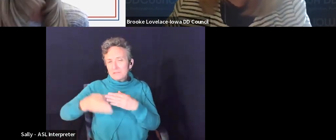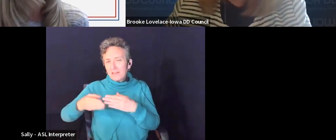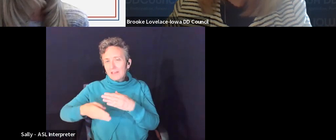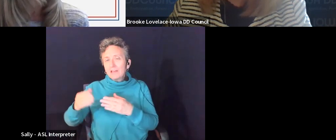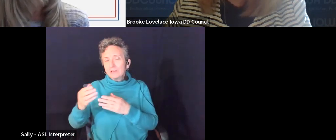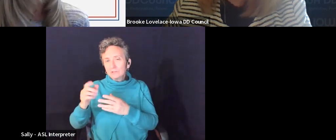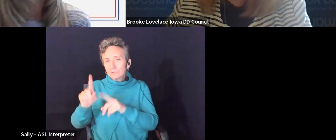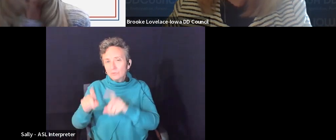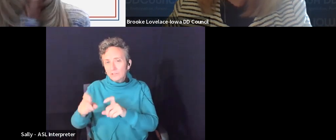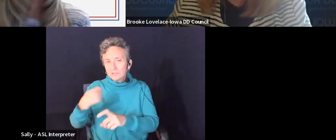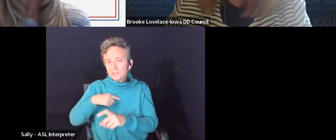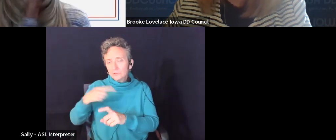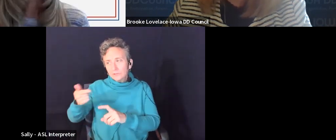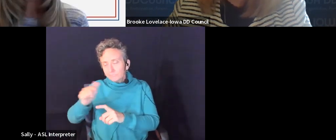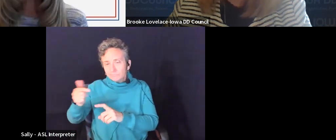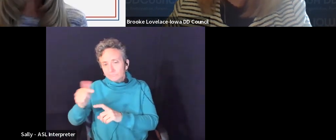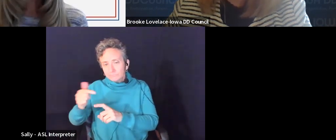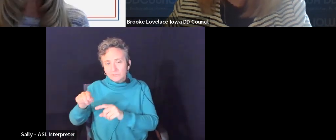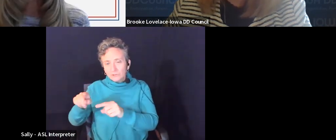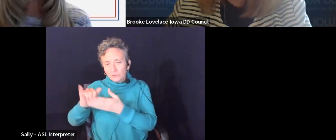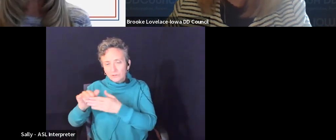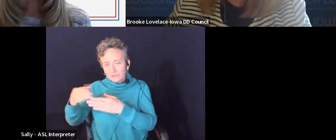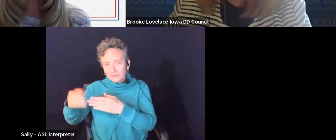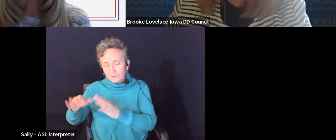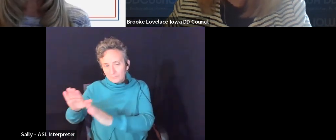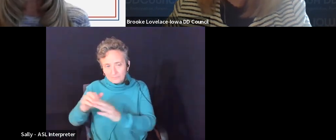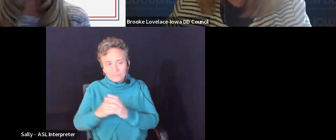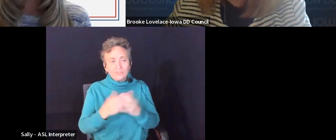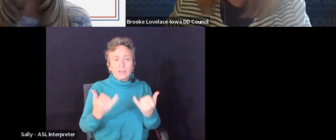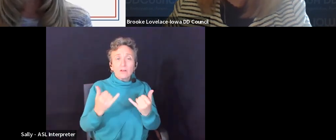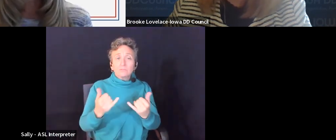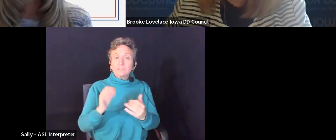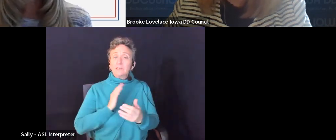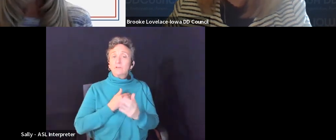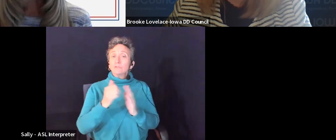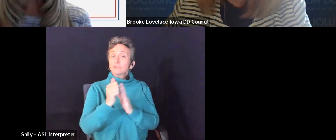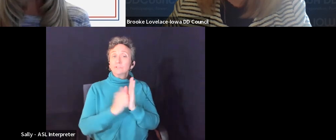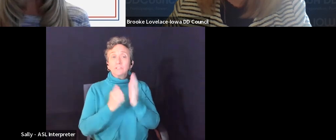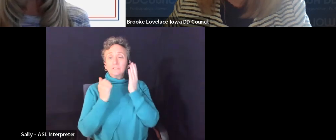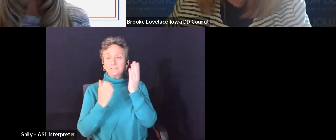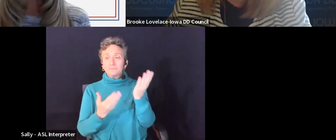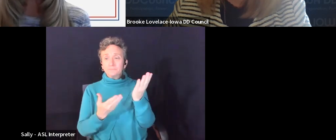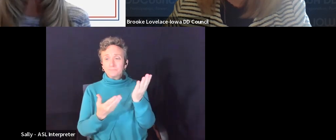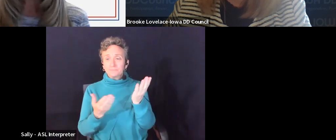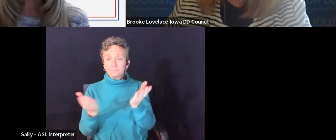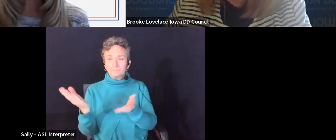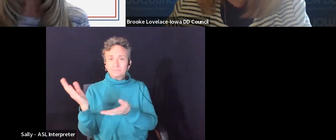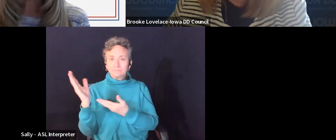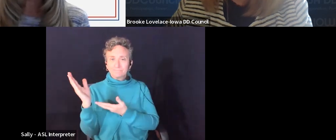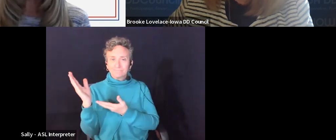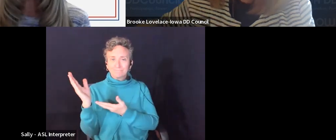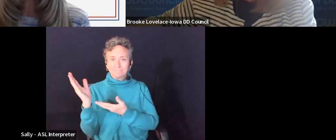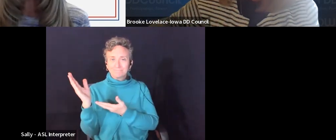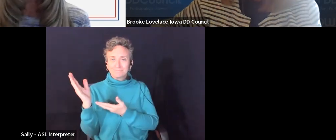team those as we go. But wanted to just give you an idea of our agenda for today. What we want to do is just kind of